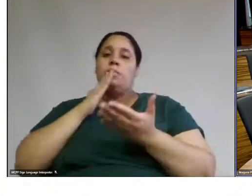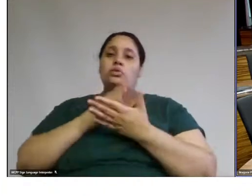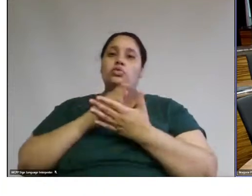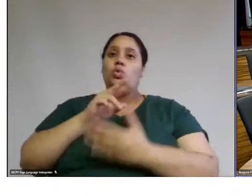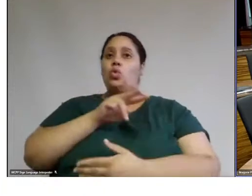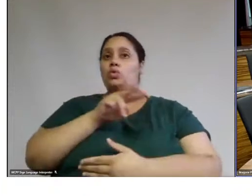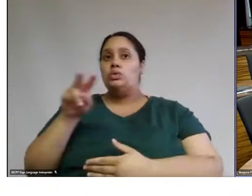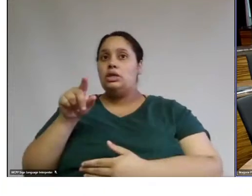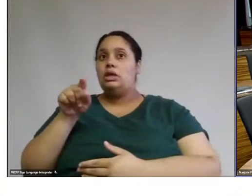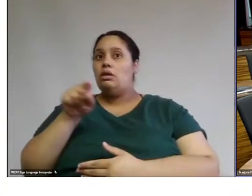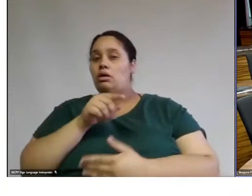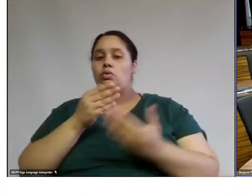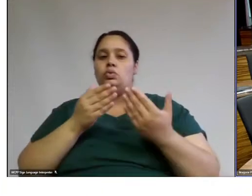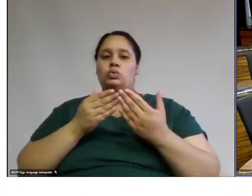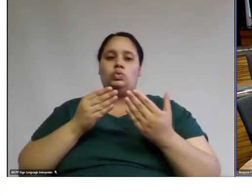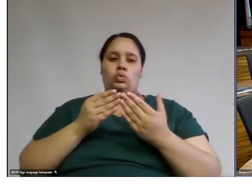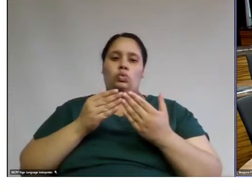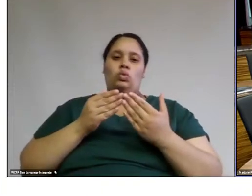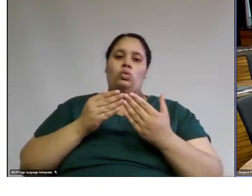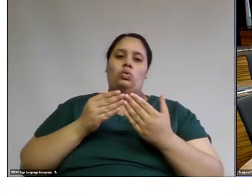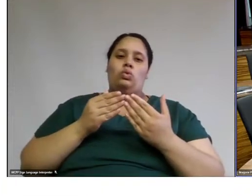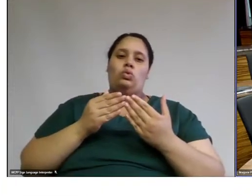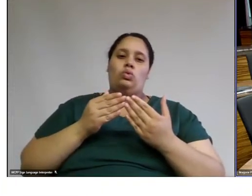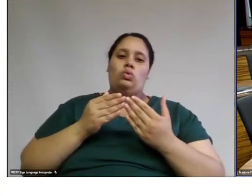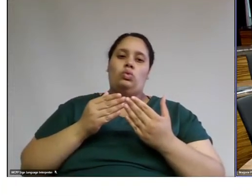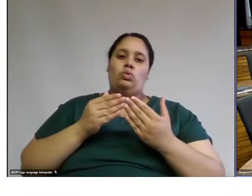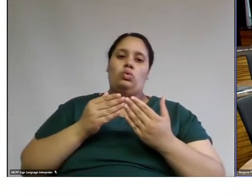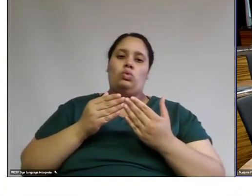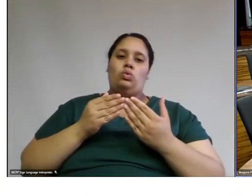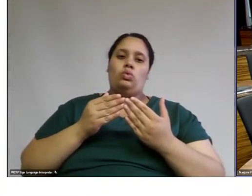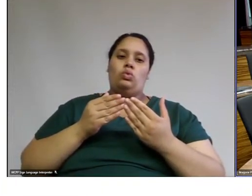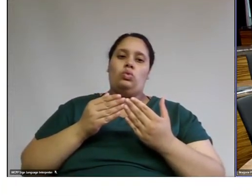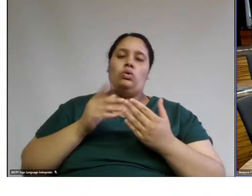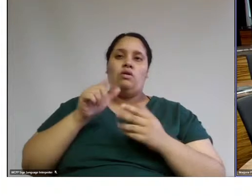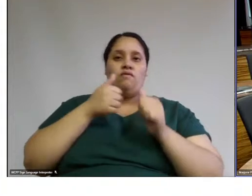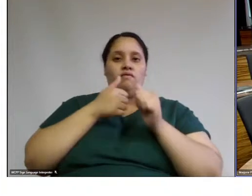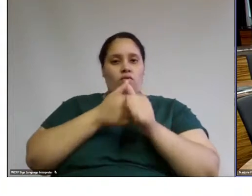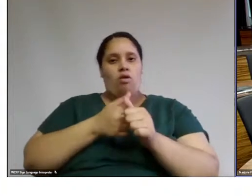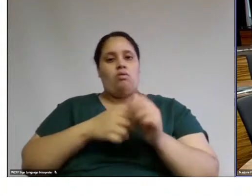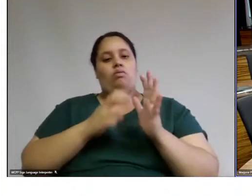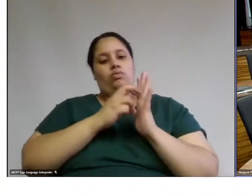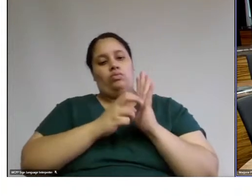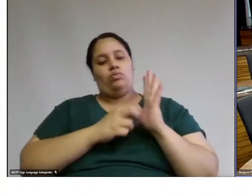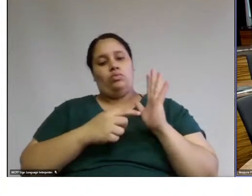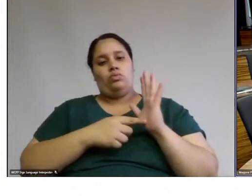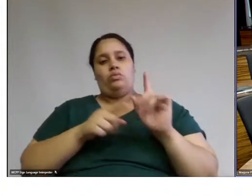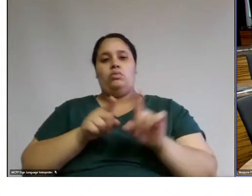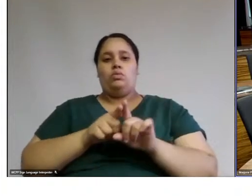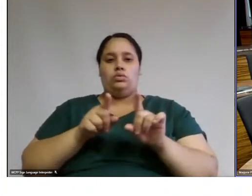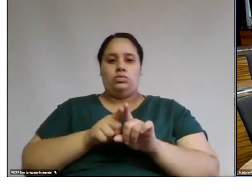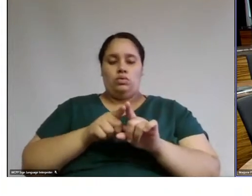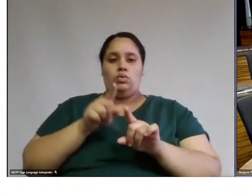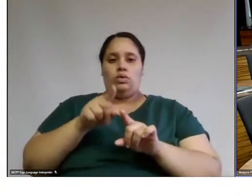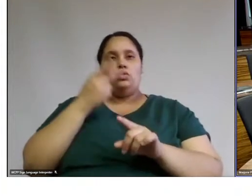sure that the schools are adhering to those particular aspects in terms of compliance.